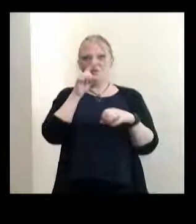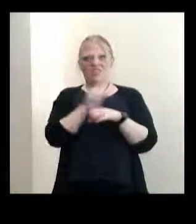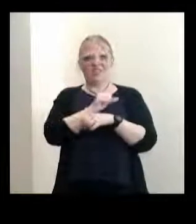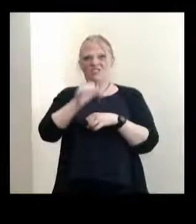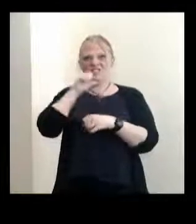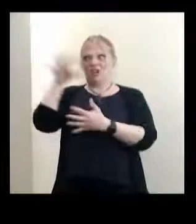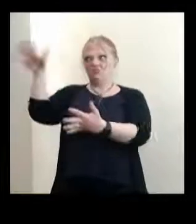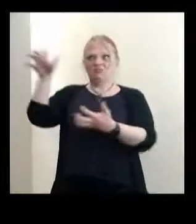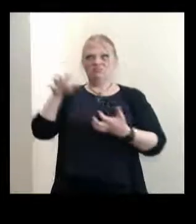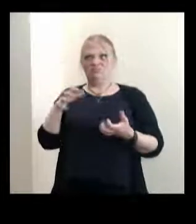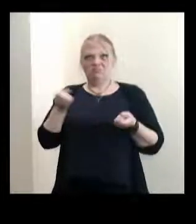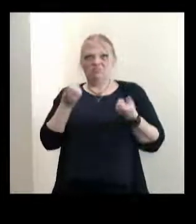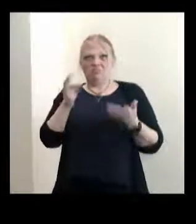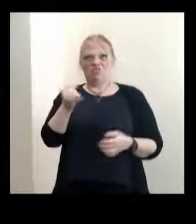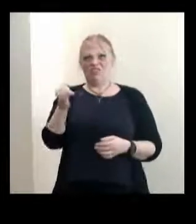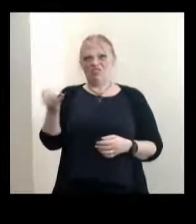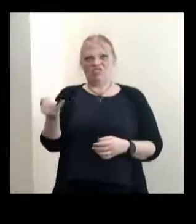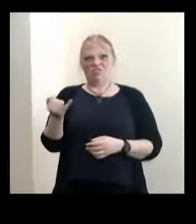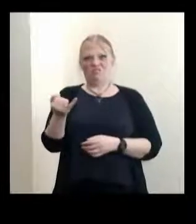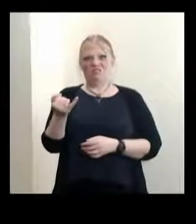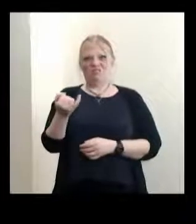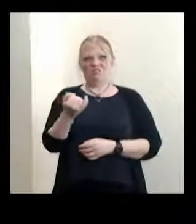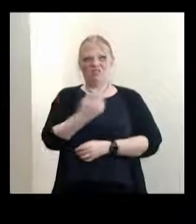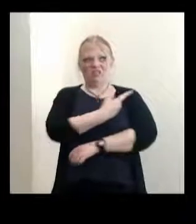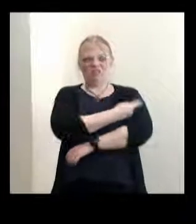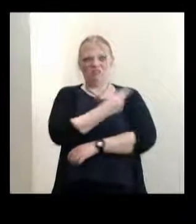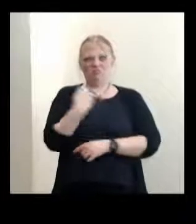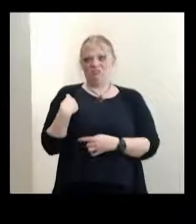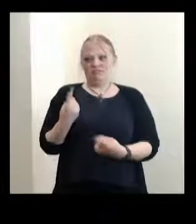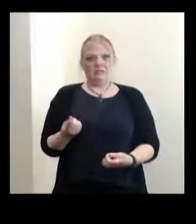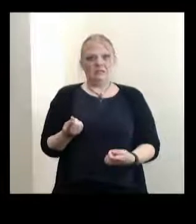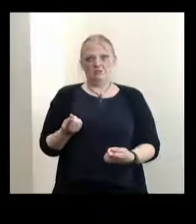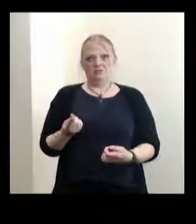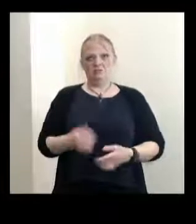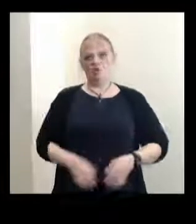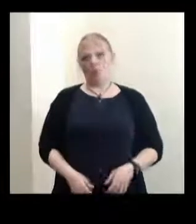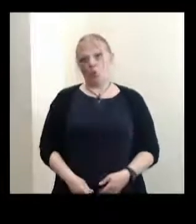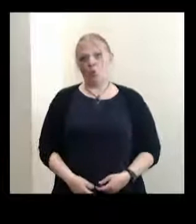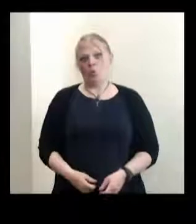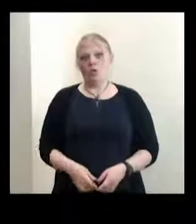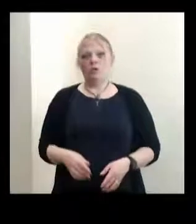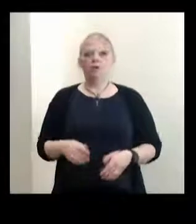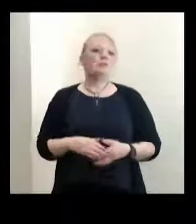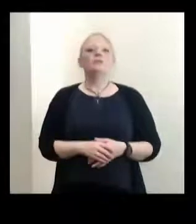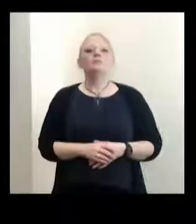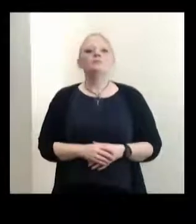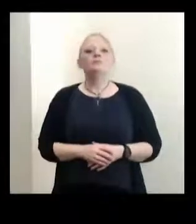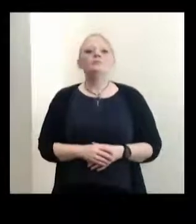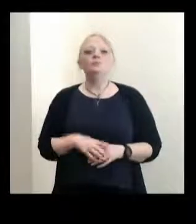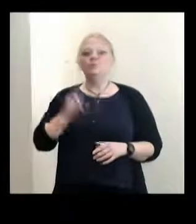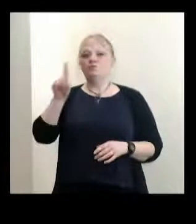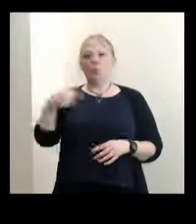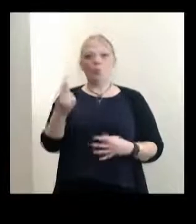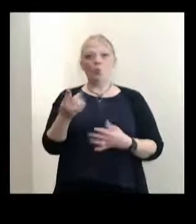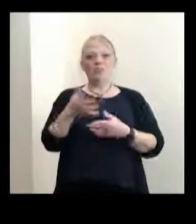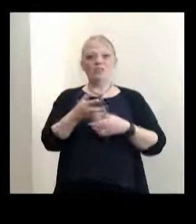received many Johnson & Johnson doses since we have been receiving vaccine. So far, we've only